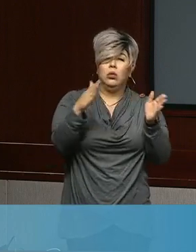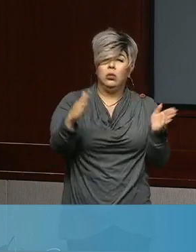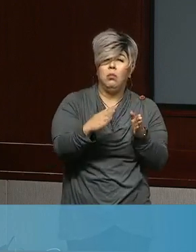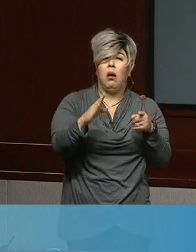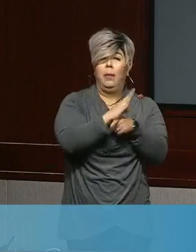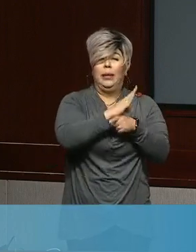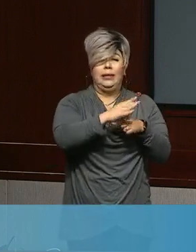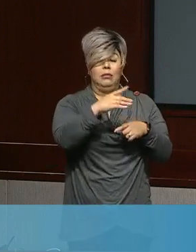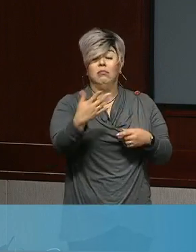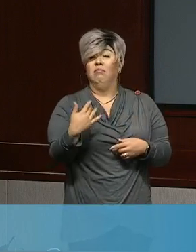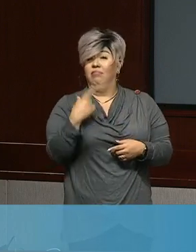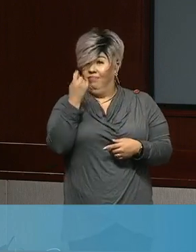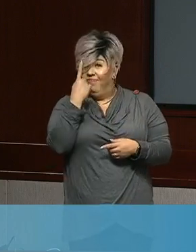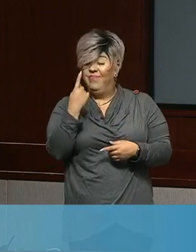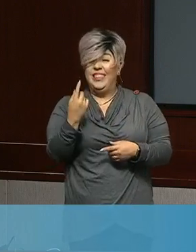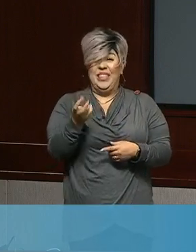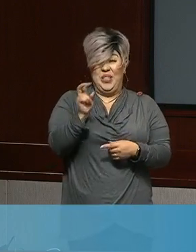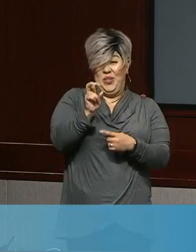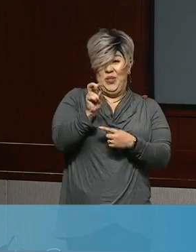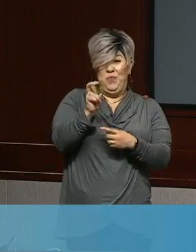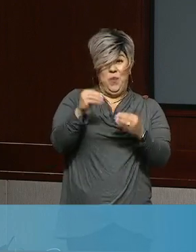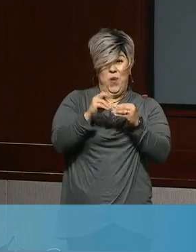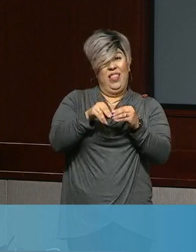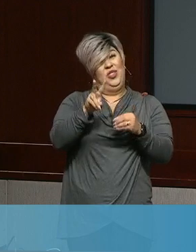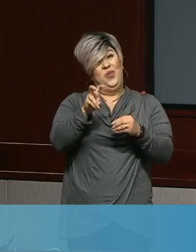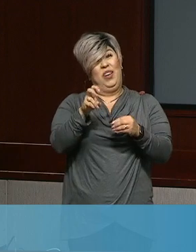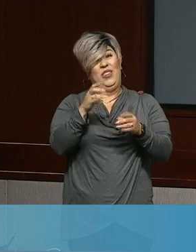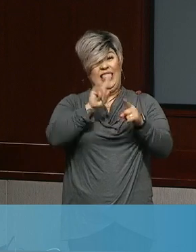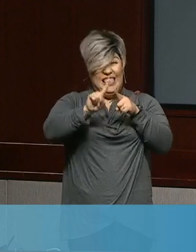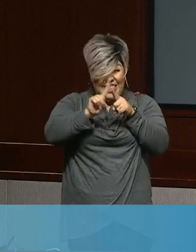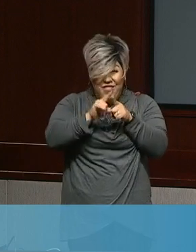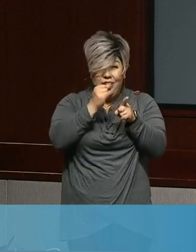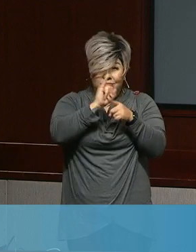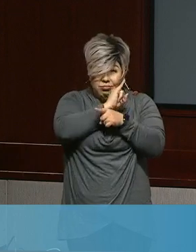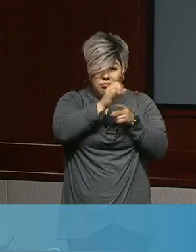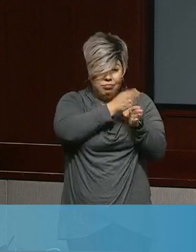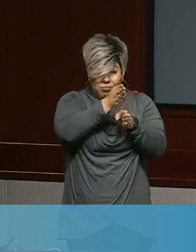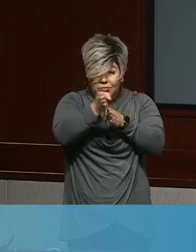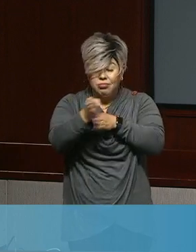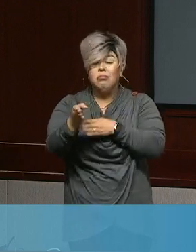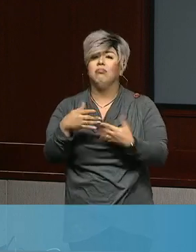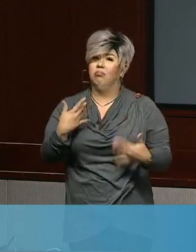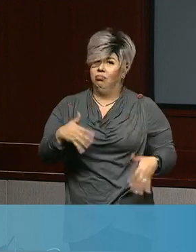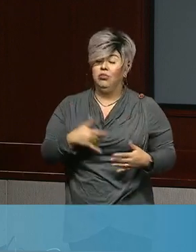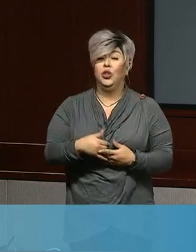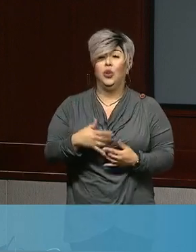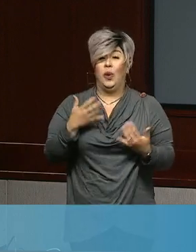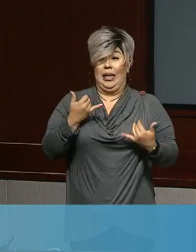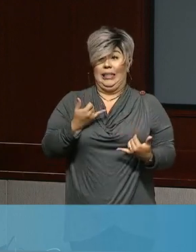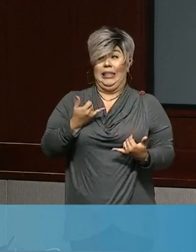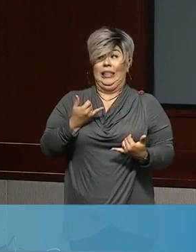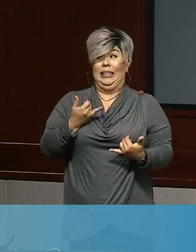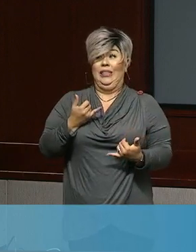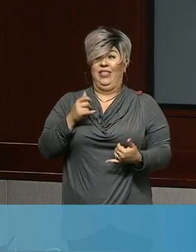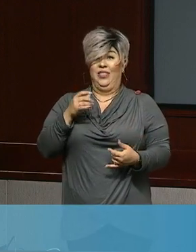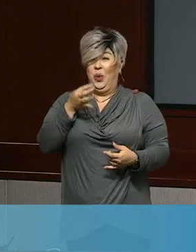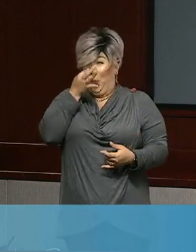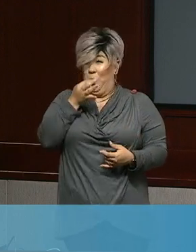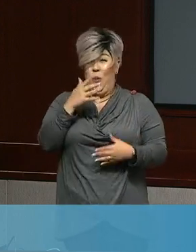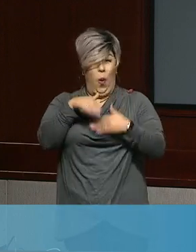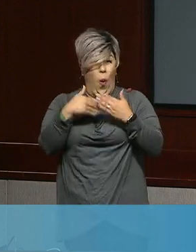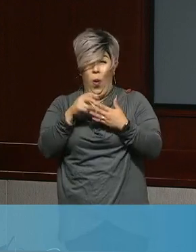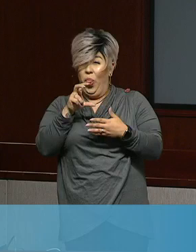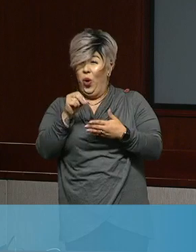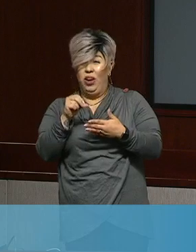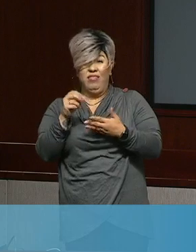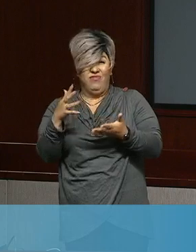across 240 industries here in the county. To date, nearly all of this $30 million has been spent, and in the weeks